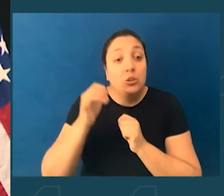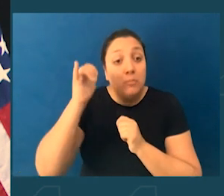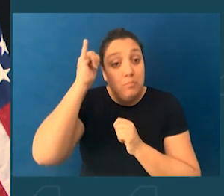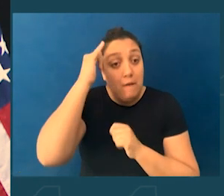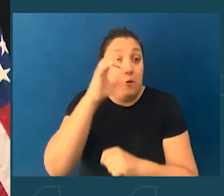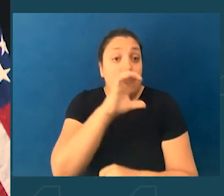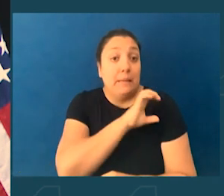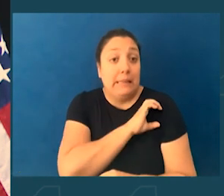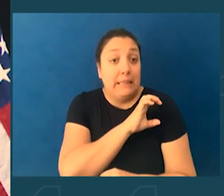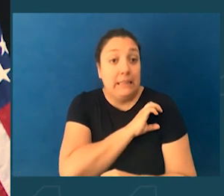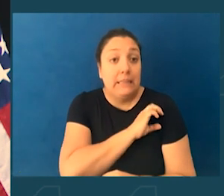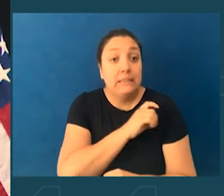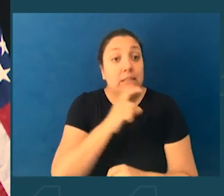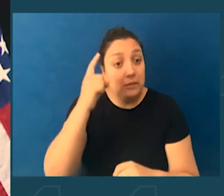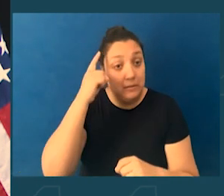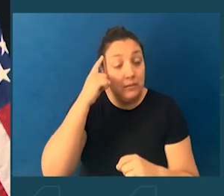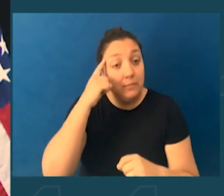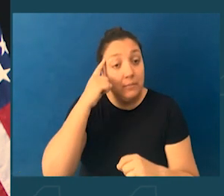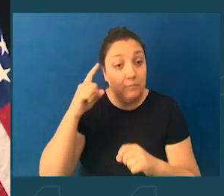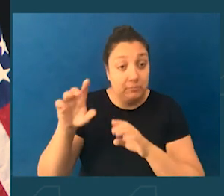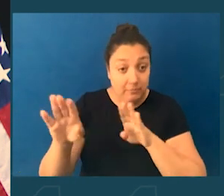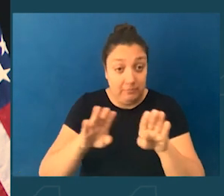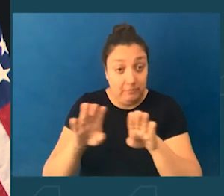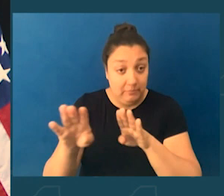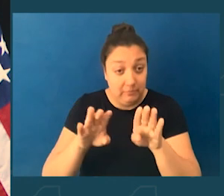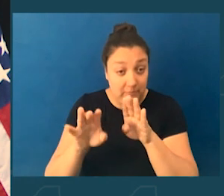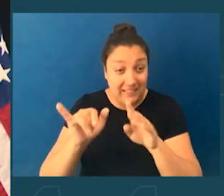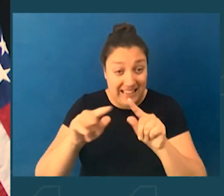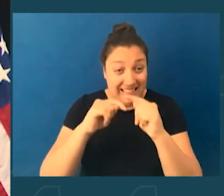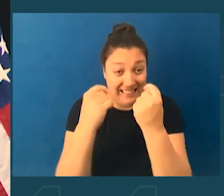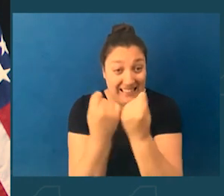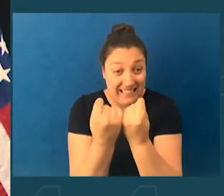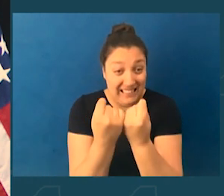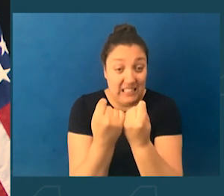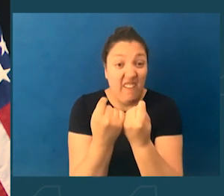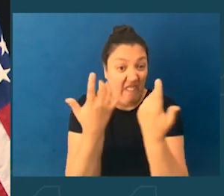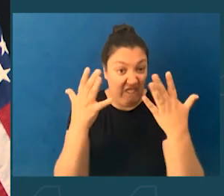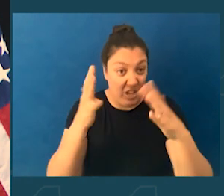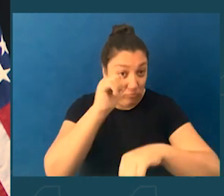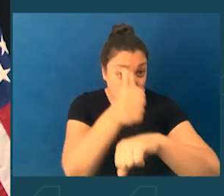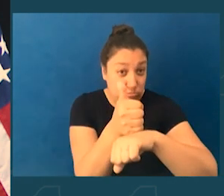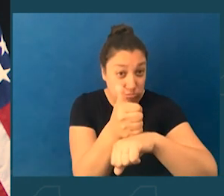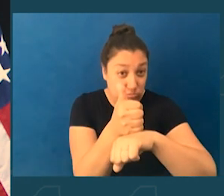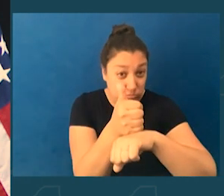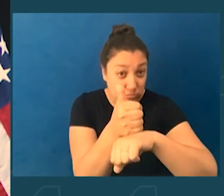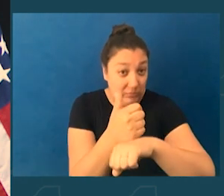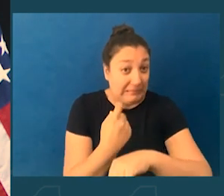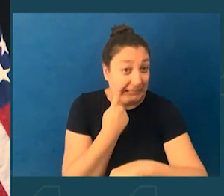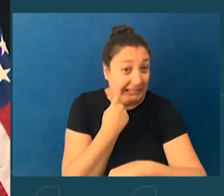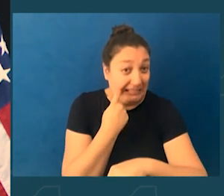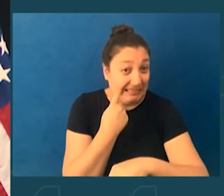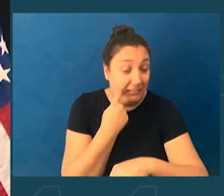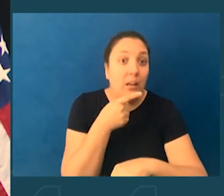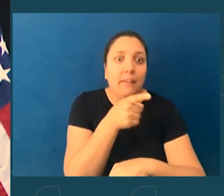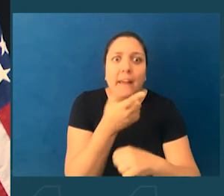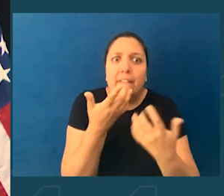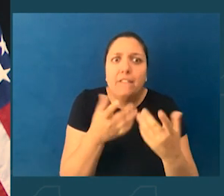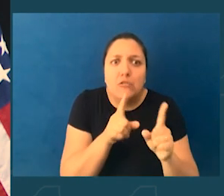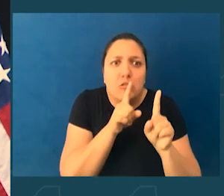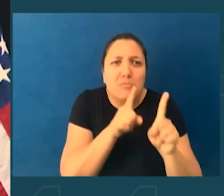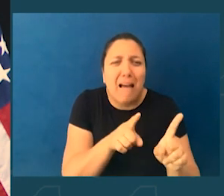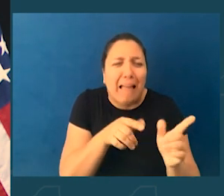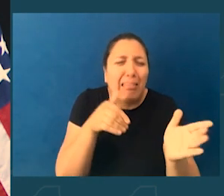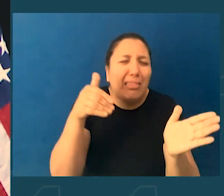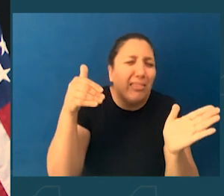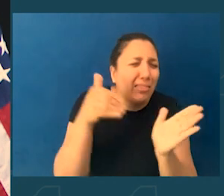have successfully, since that entity was created, responded to thousands of